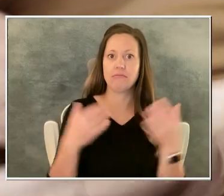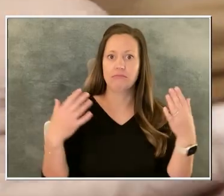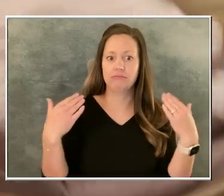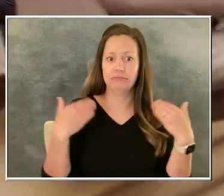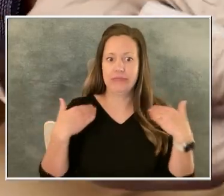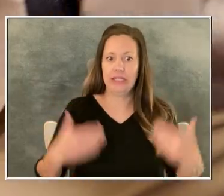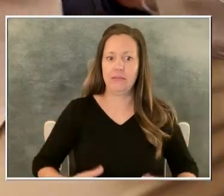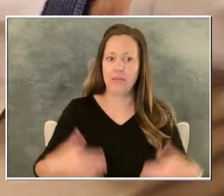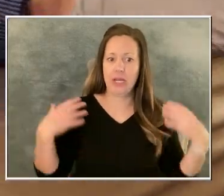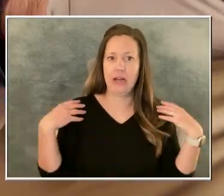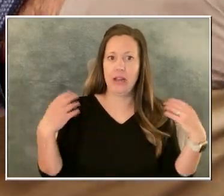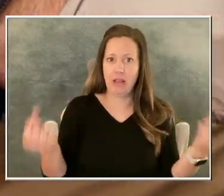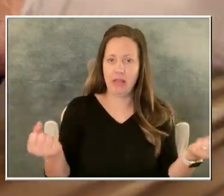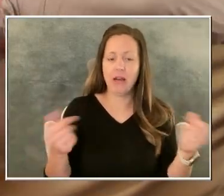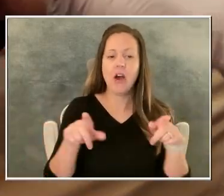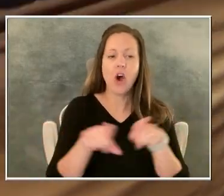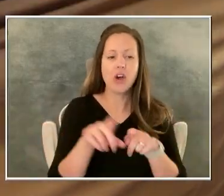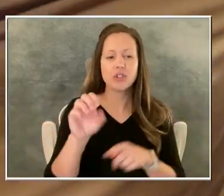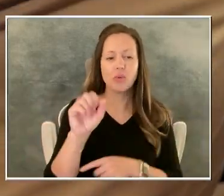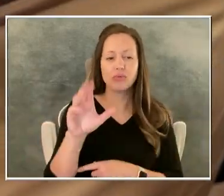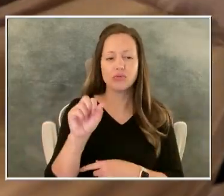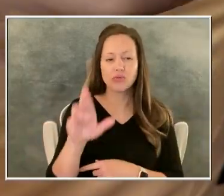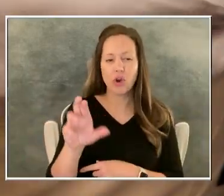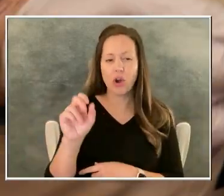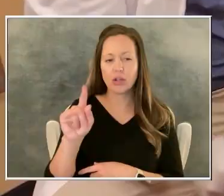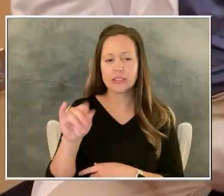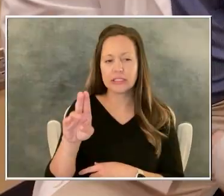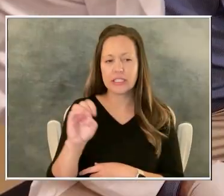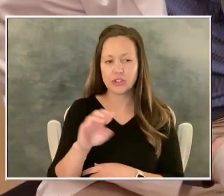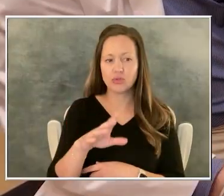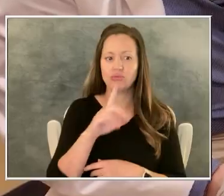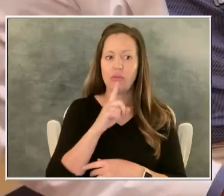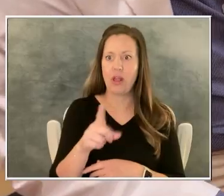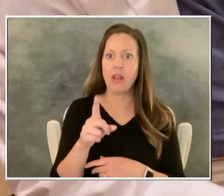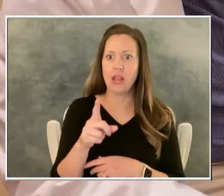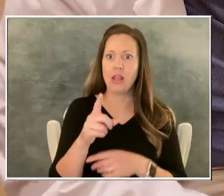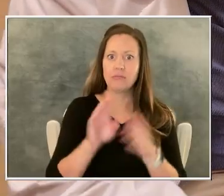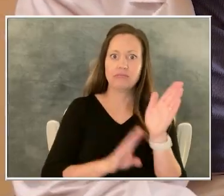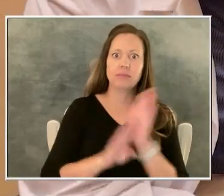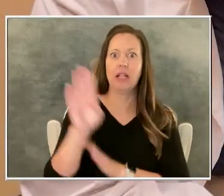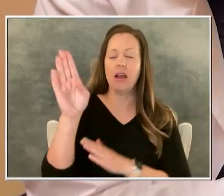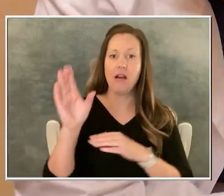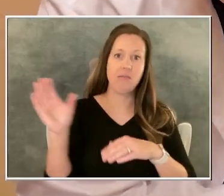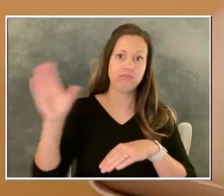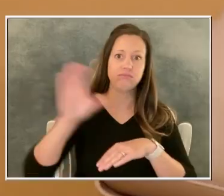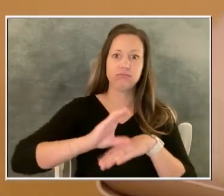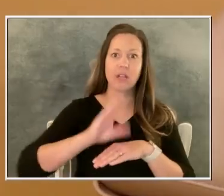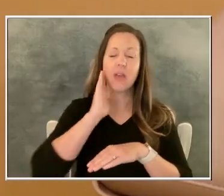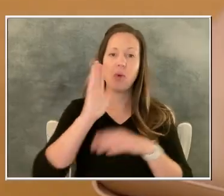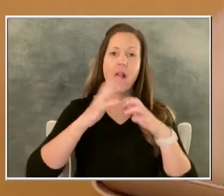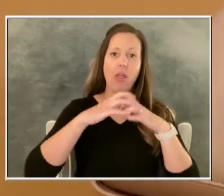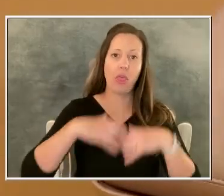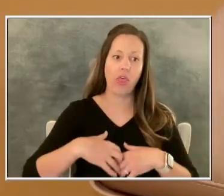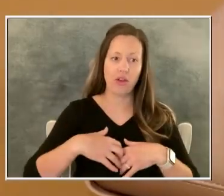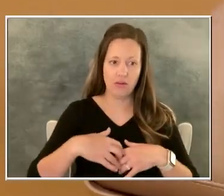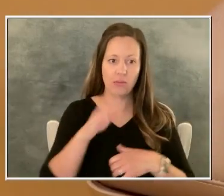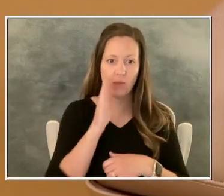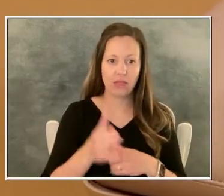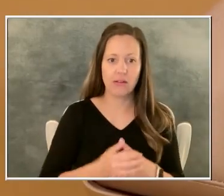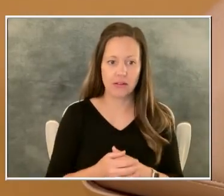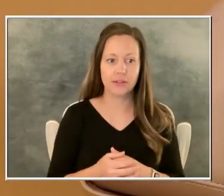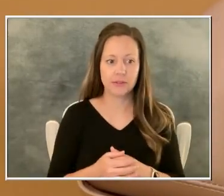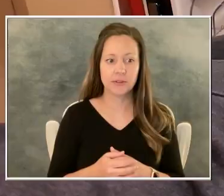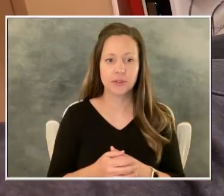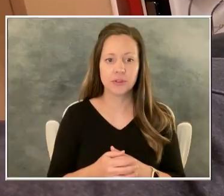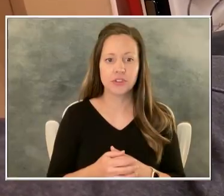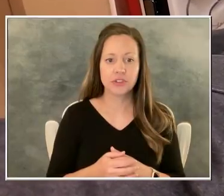also kind of breaks up all that scar tissue that's built up over years. I'm just kind of disinfecting everything. The last thing we need is an infection. I stepped in a little